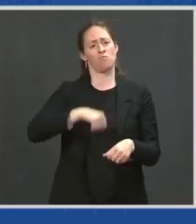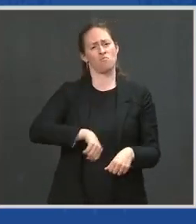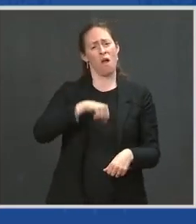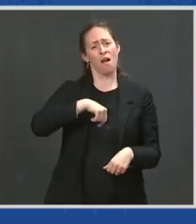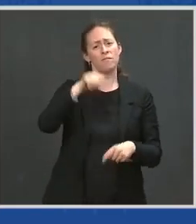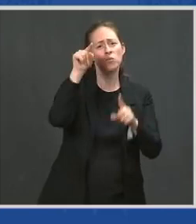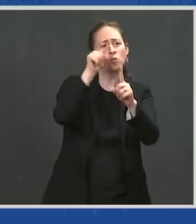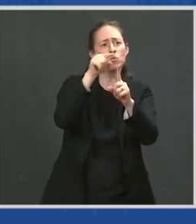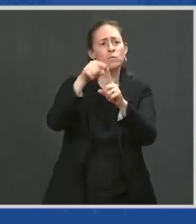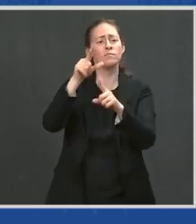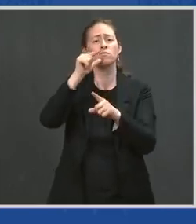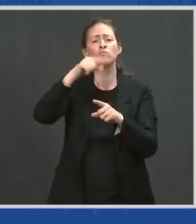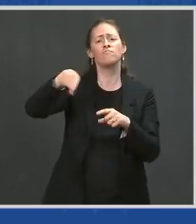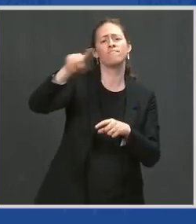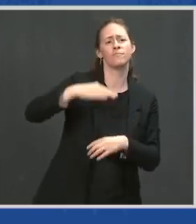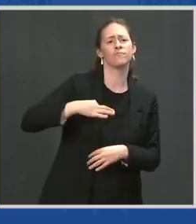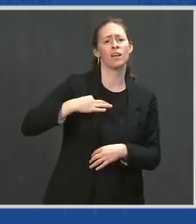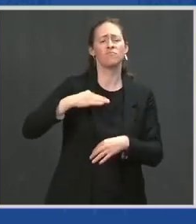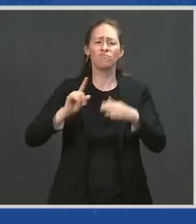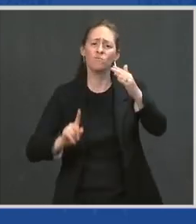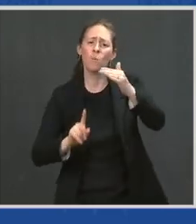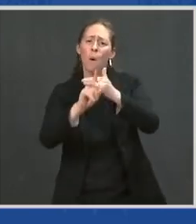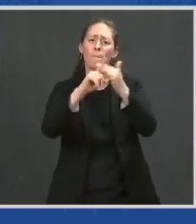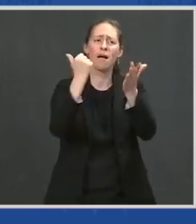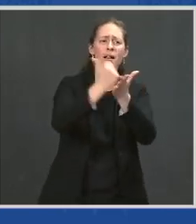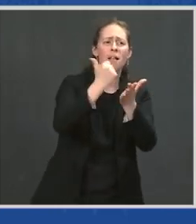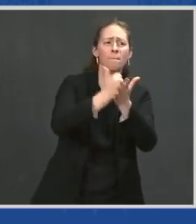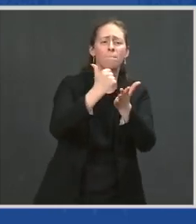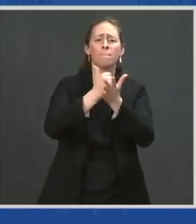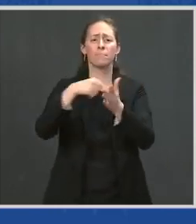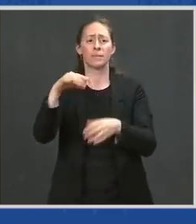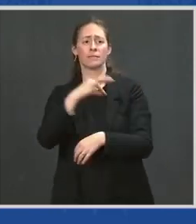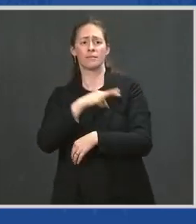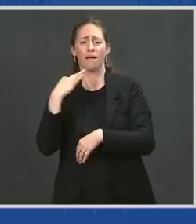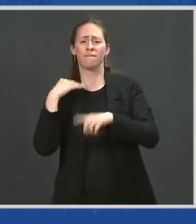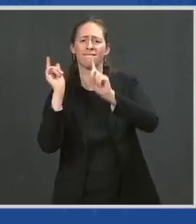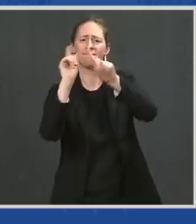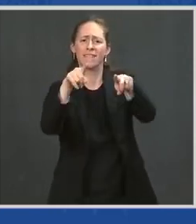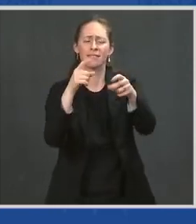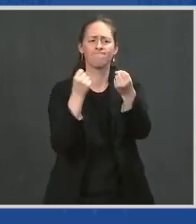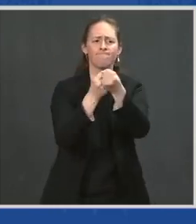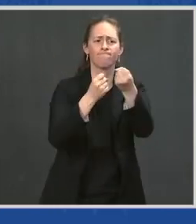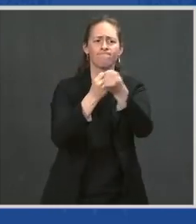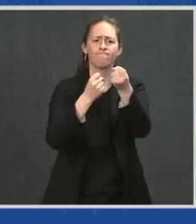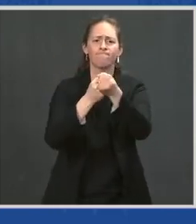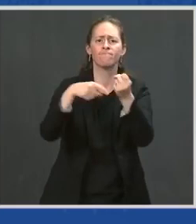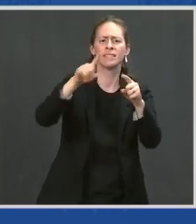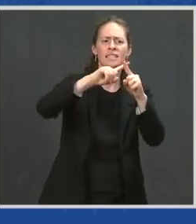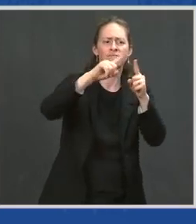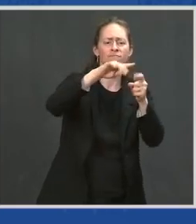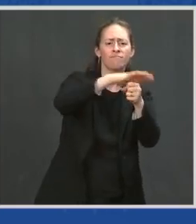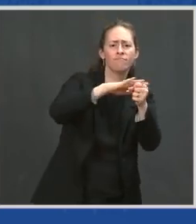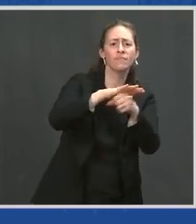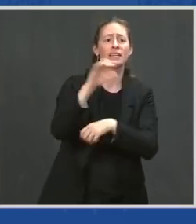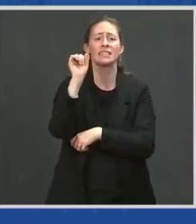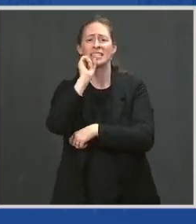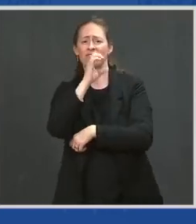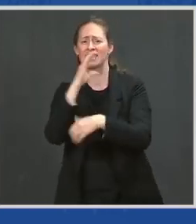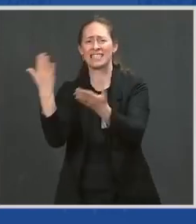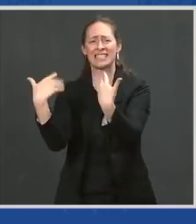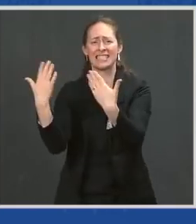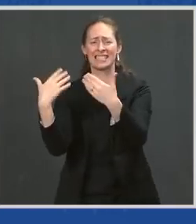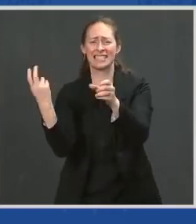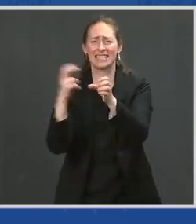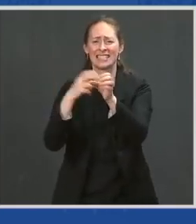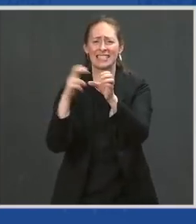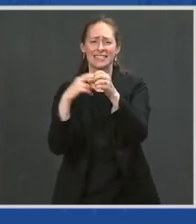volunteers who showed up to staff vaccination sites in their neighborhoods, drove senior citizens to get their shots,